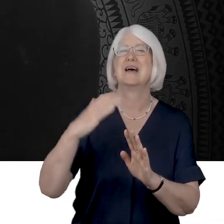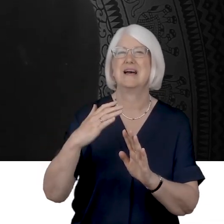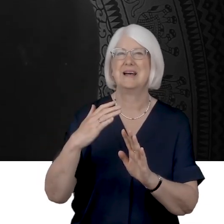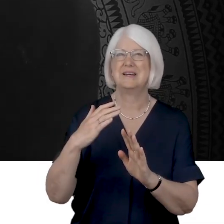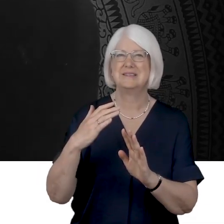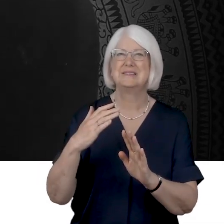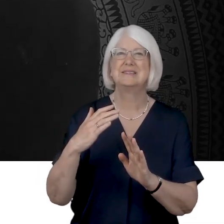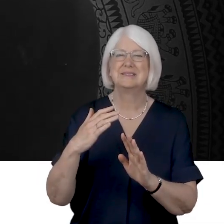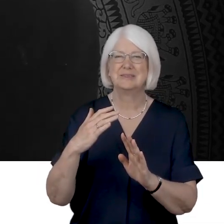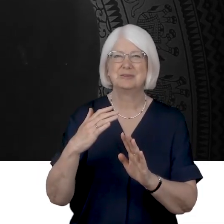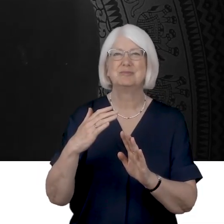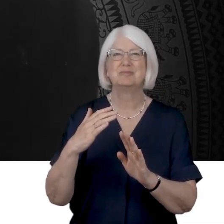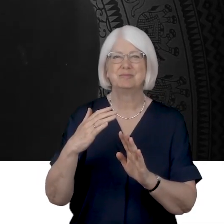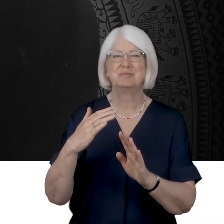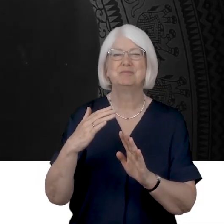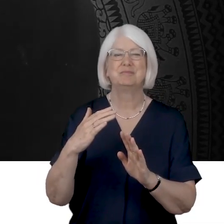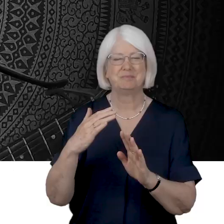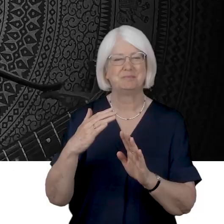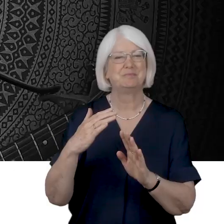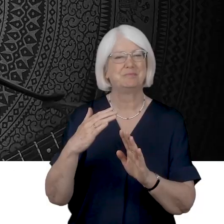heaven's sun,